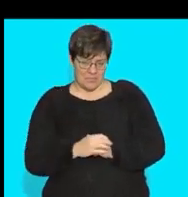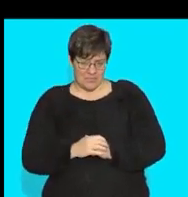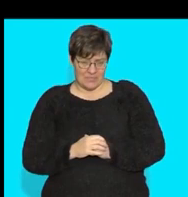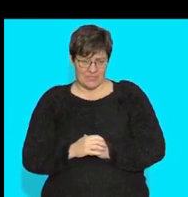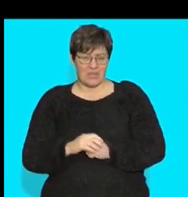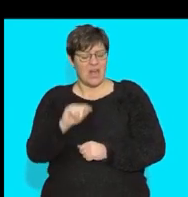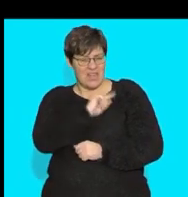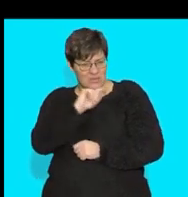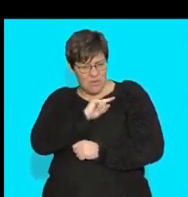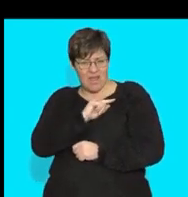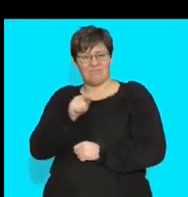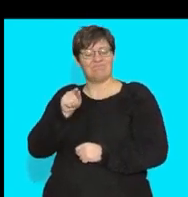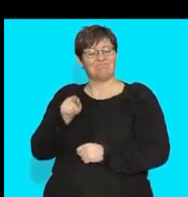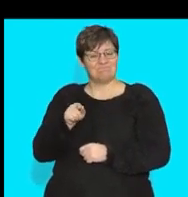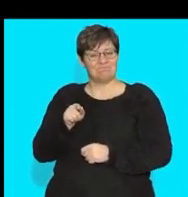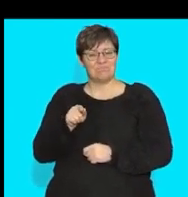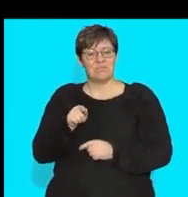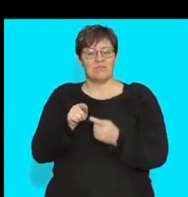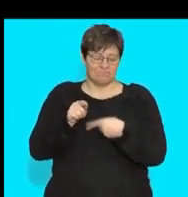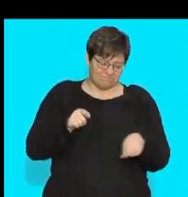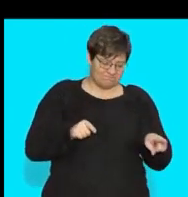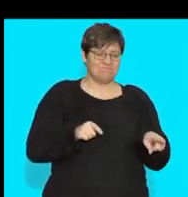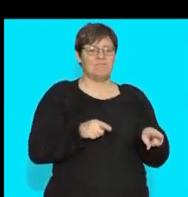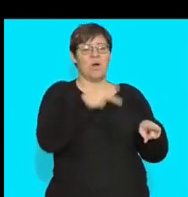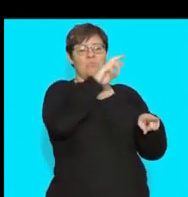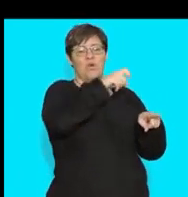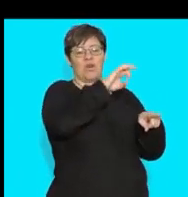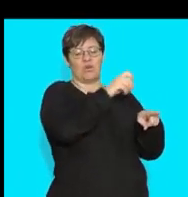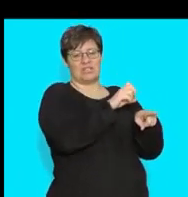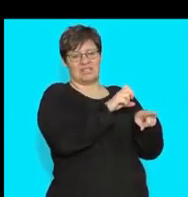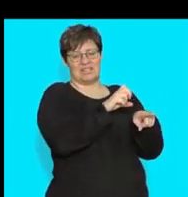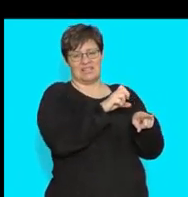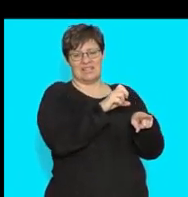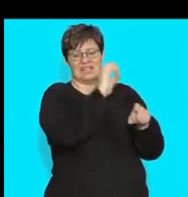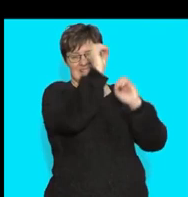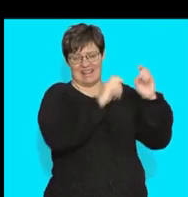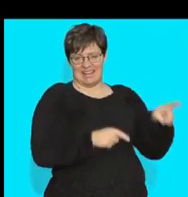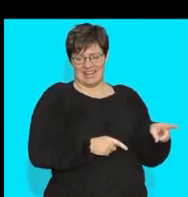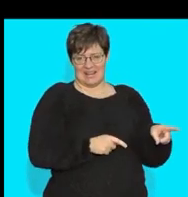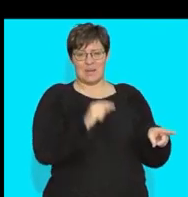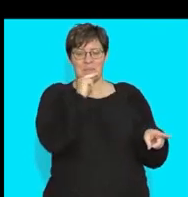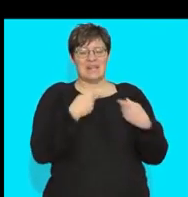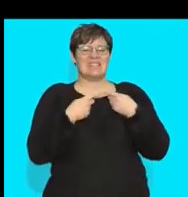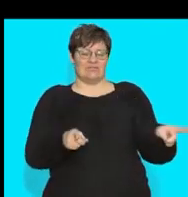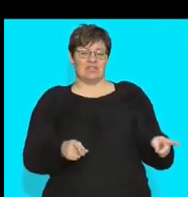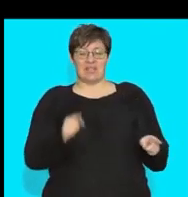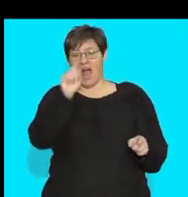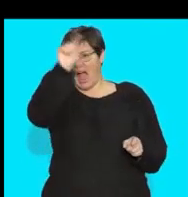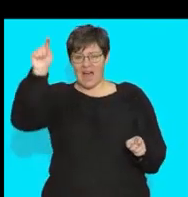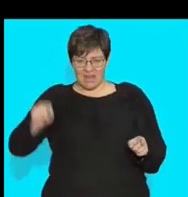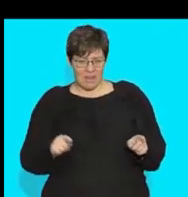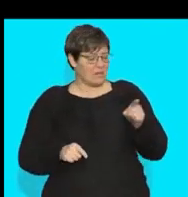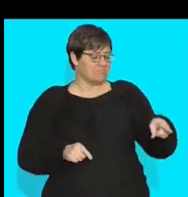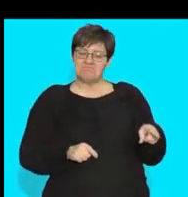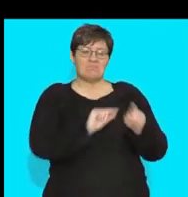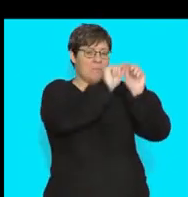we find ribosomes in prokaryotic cells. A ribosome is the difference, the